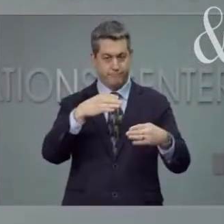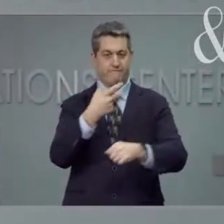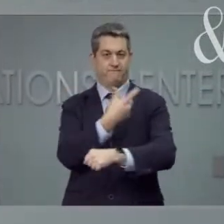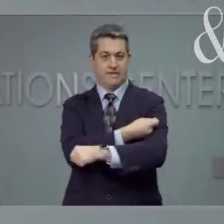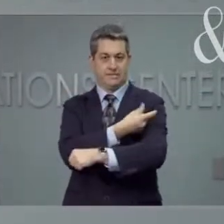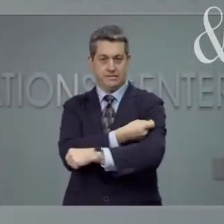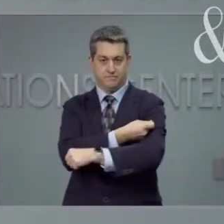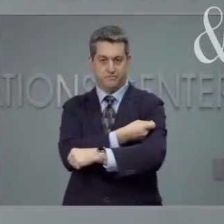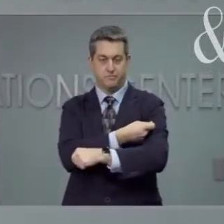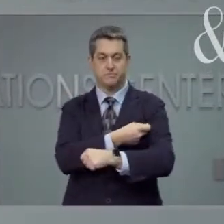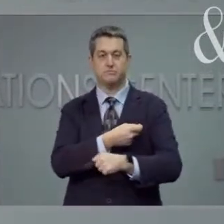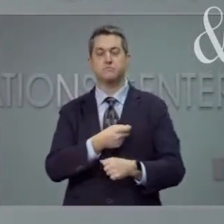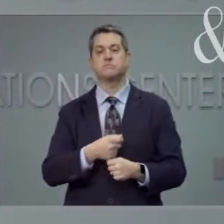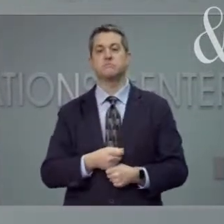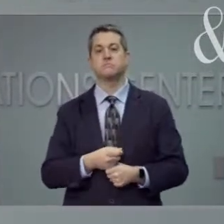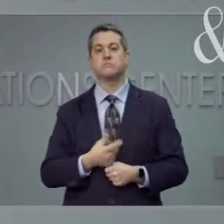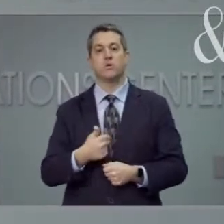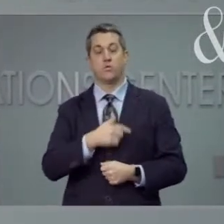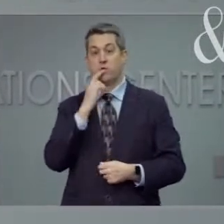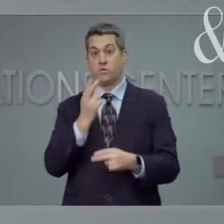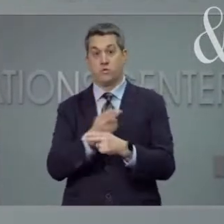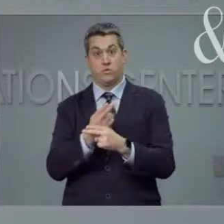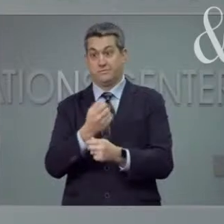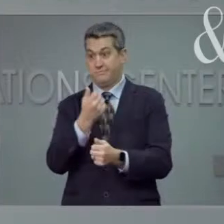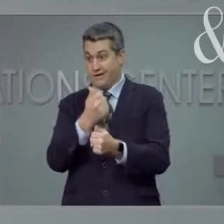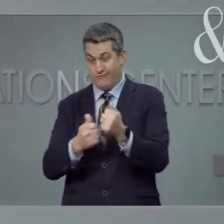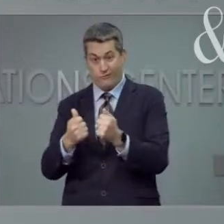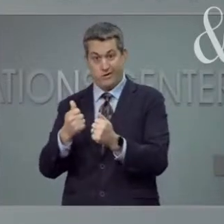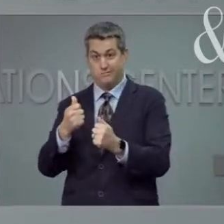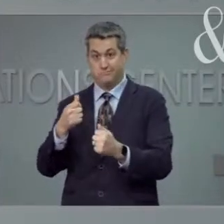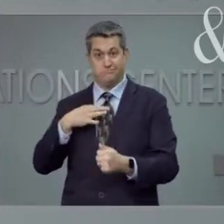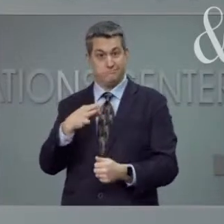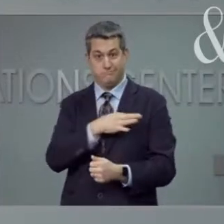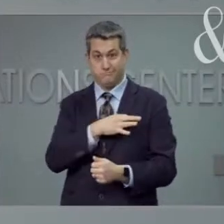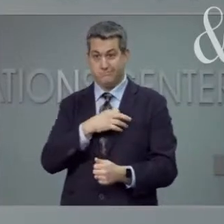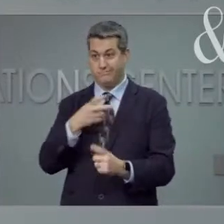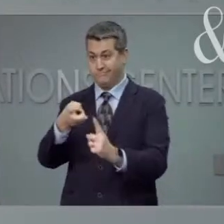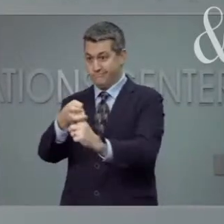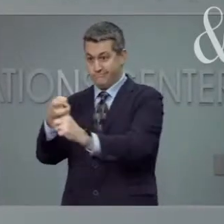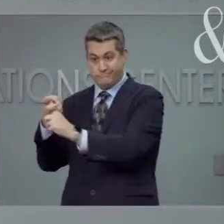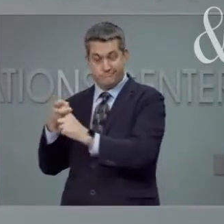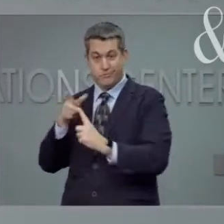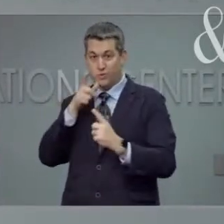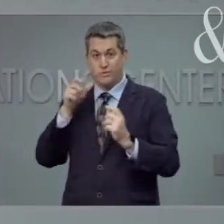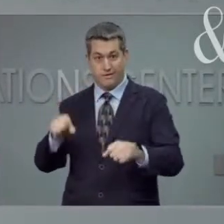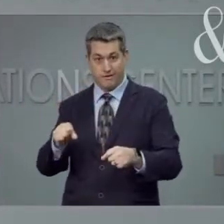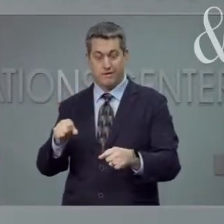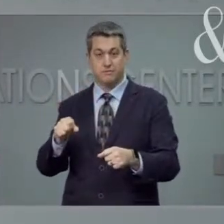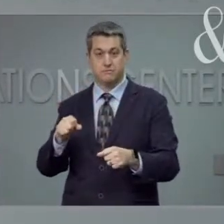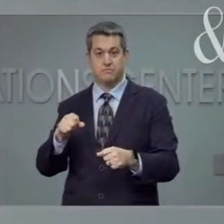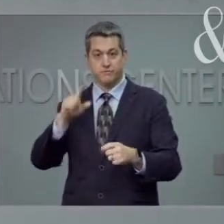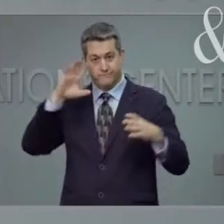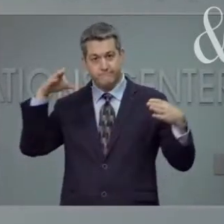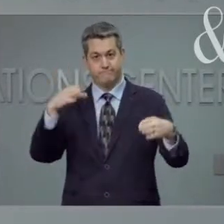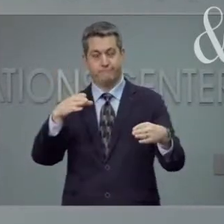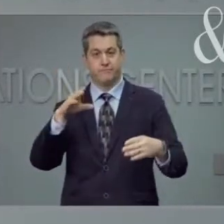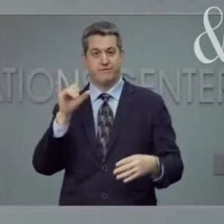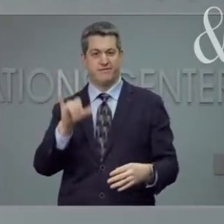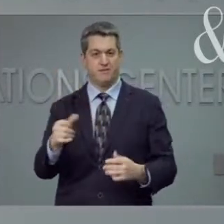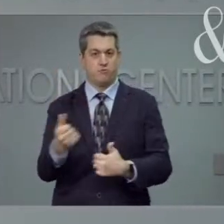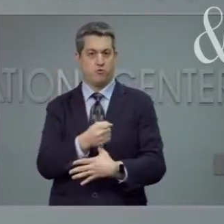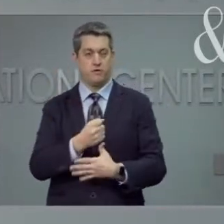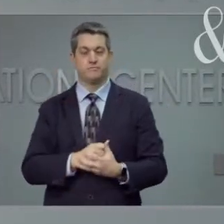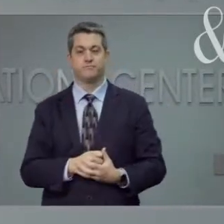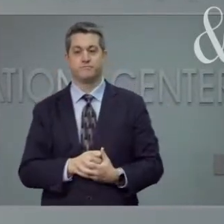and we'll use every personnel that we can get in order to do this.